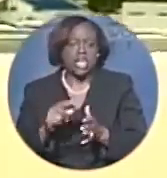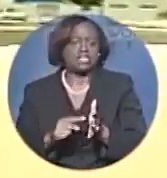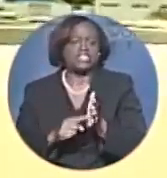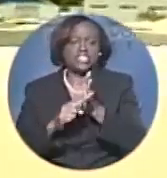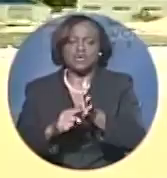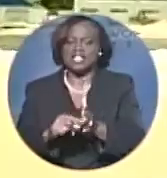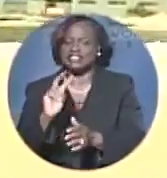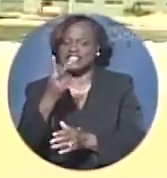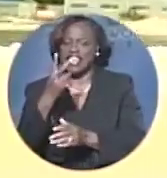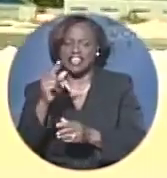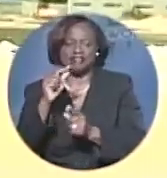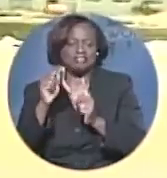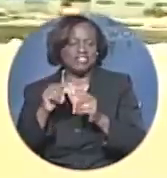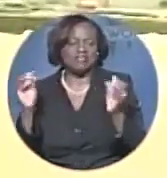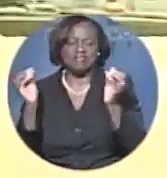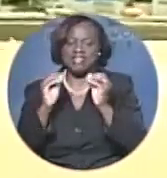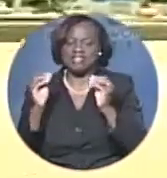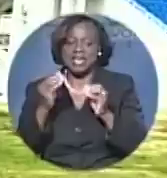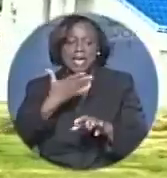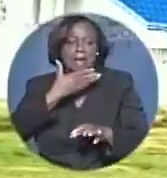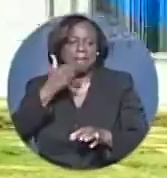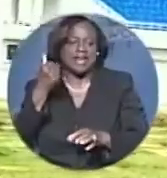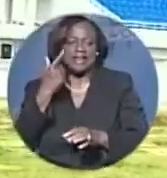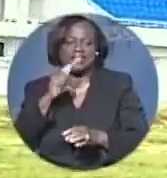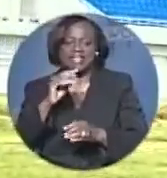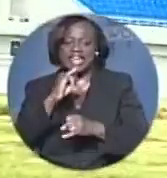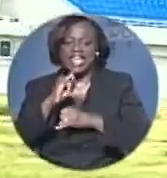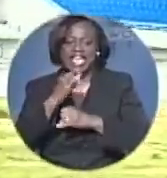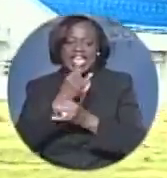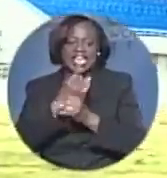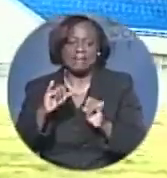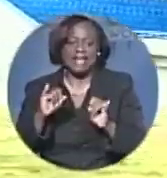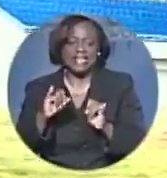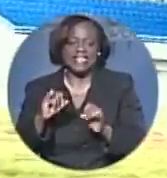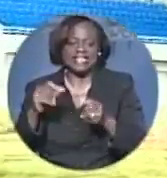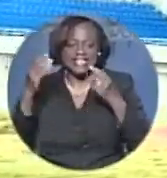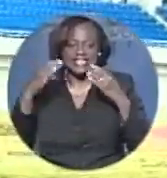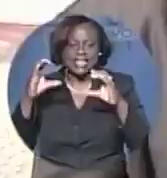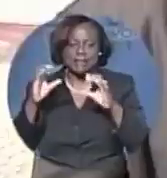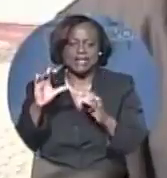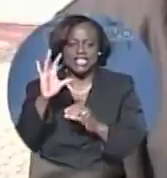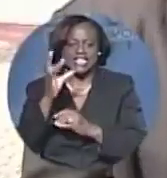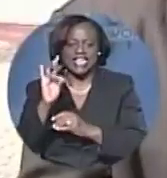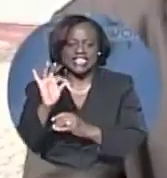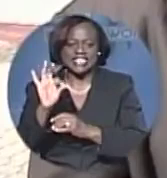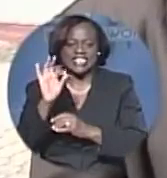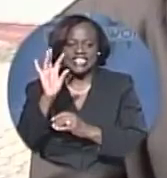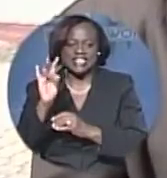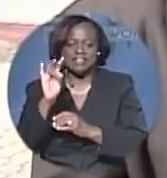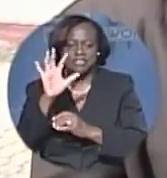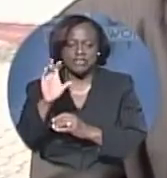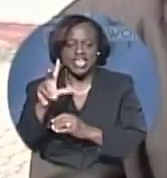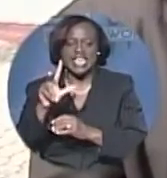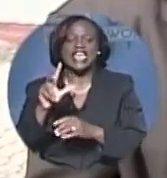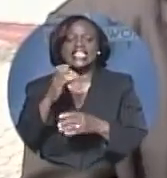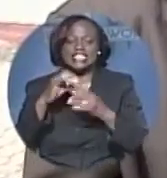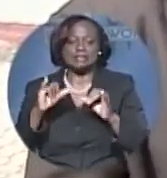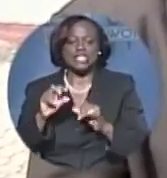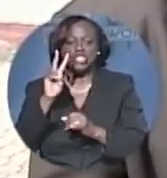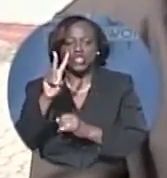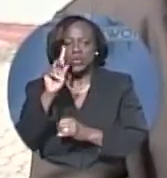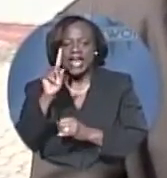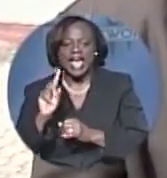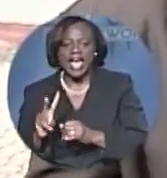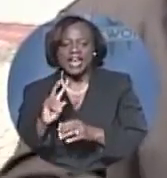of the 1973 Independence celebrations. Minister says simply, it will be spectacular. It's about 2.5 hours long, the show